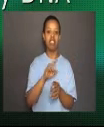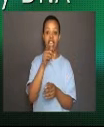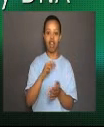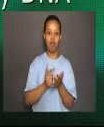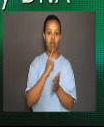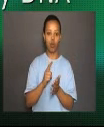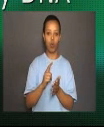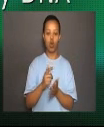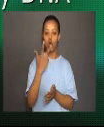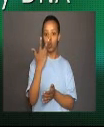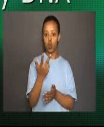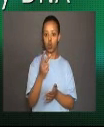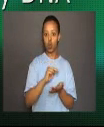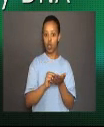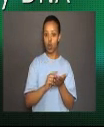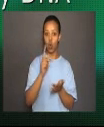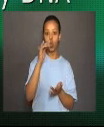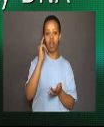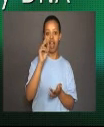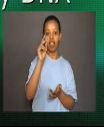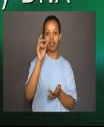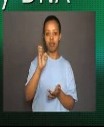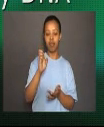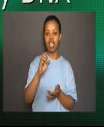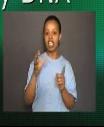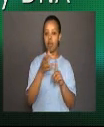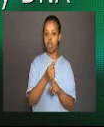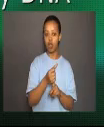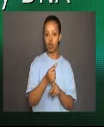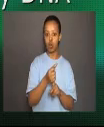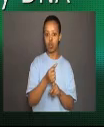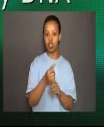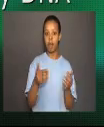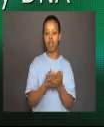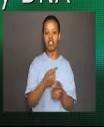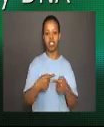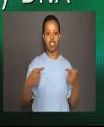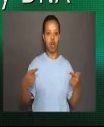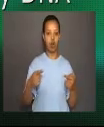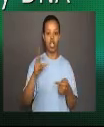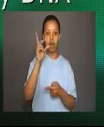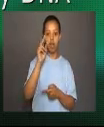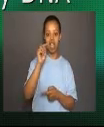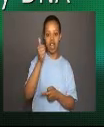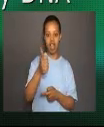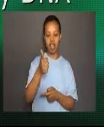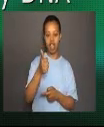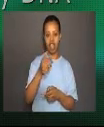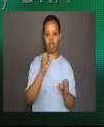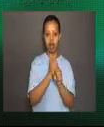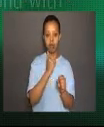free nucleotides are assembled into new strands by DNA